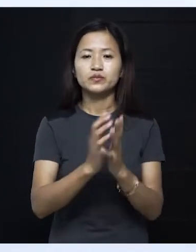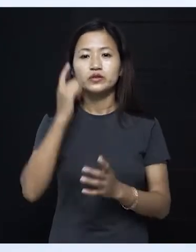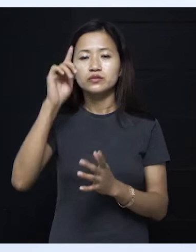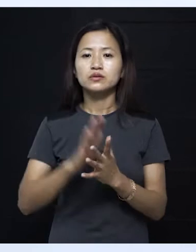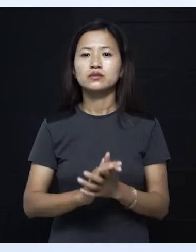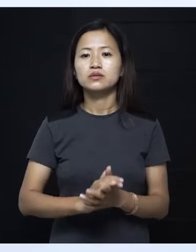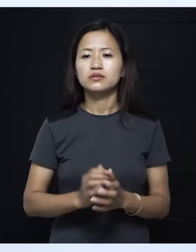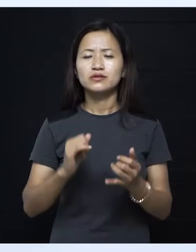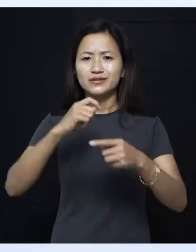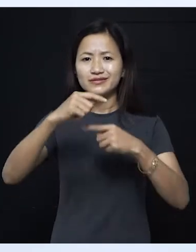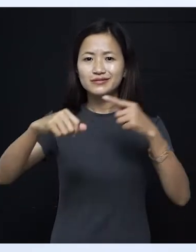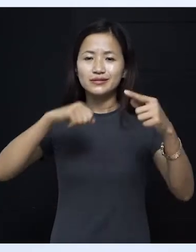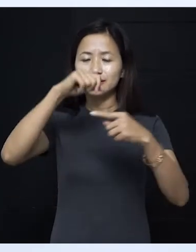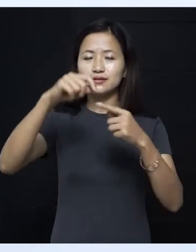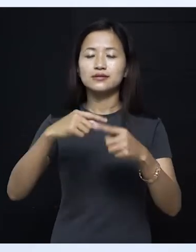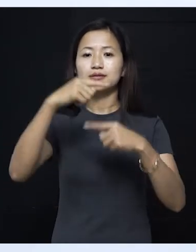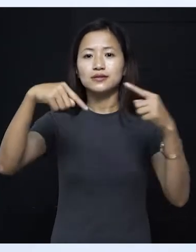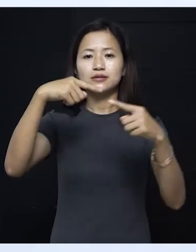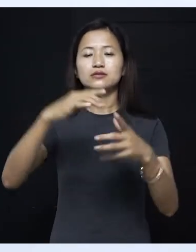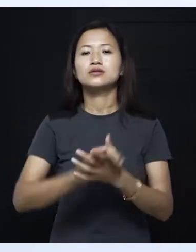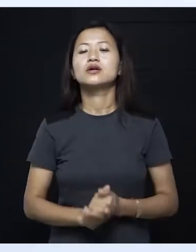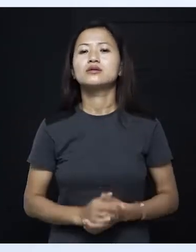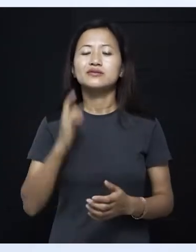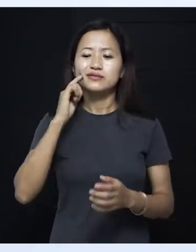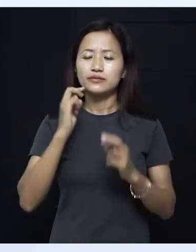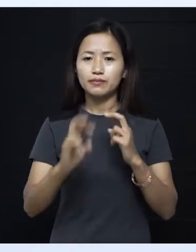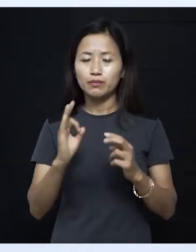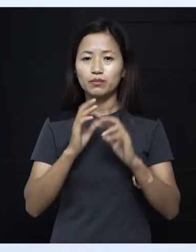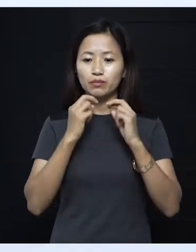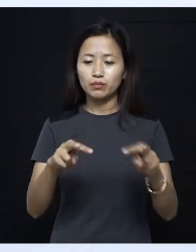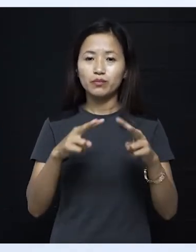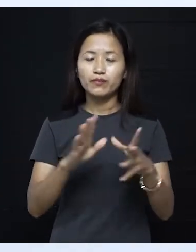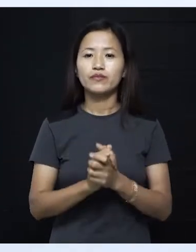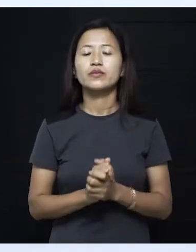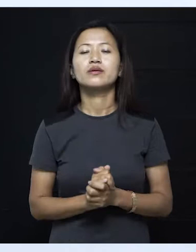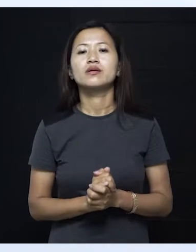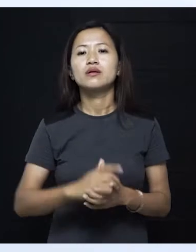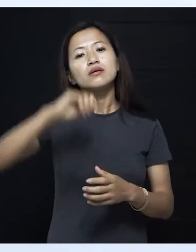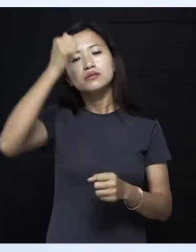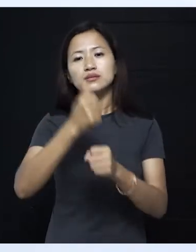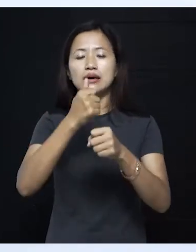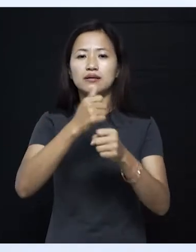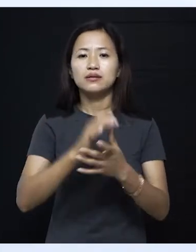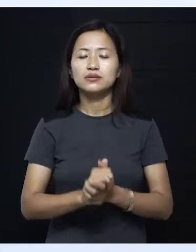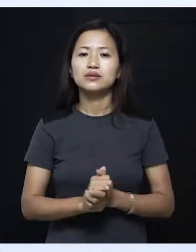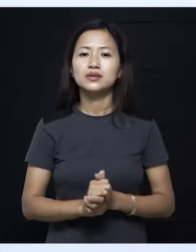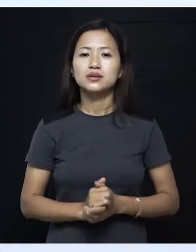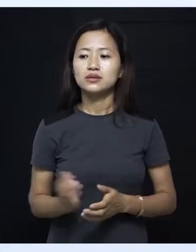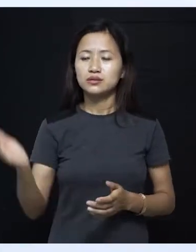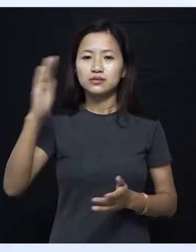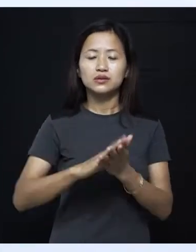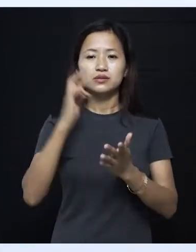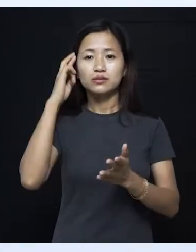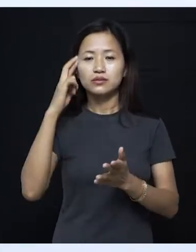the industries. So that is also very, very important, and that is why the Indian government, they